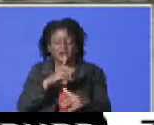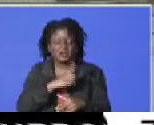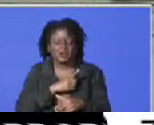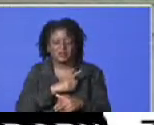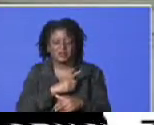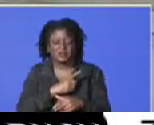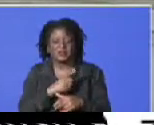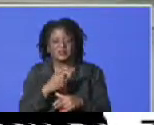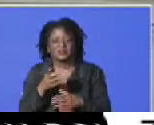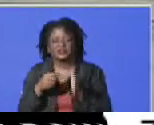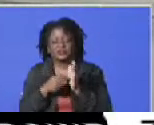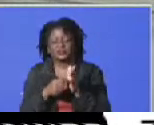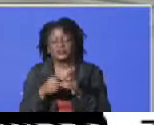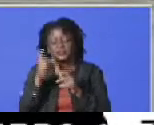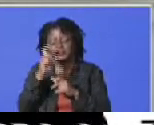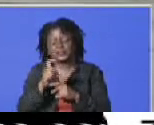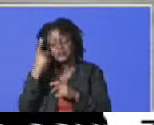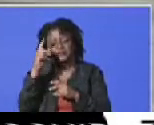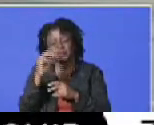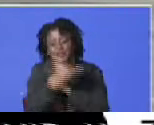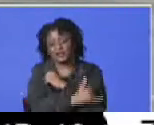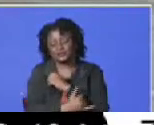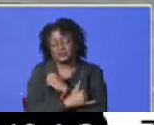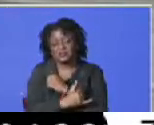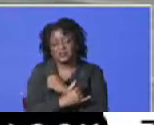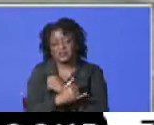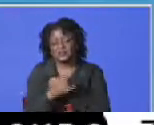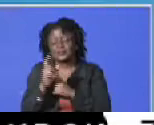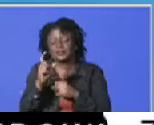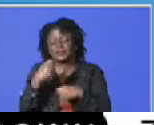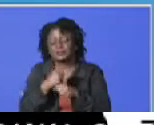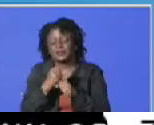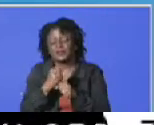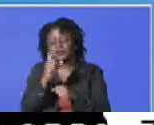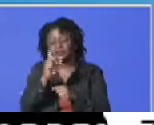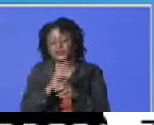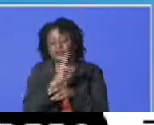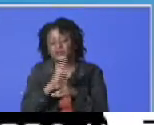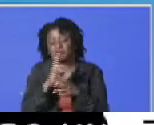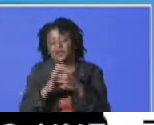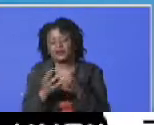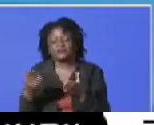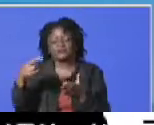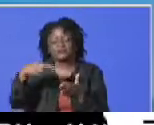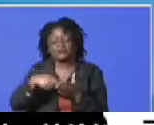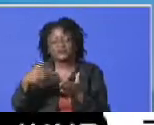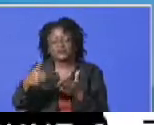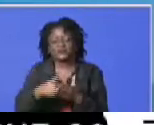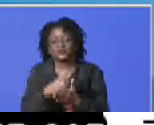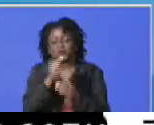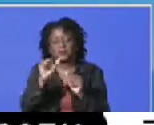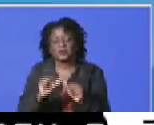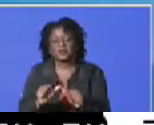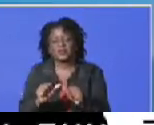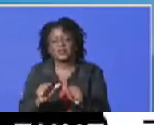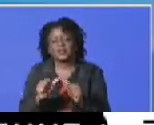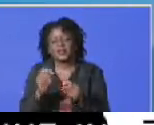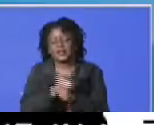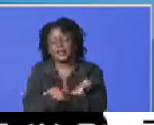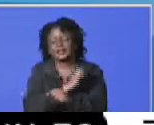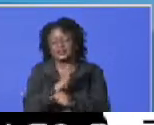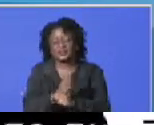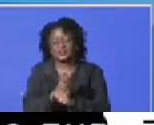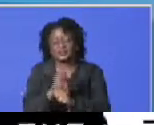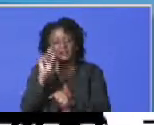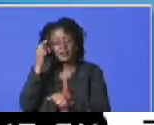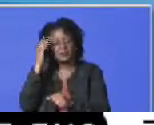for the country to make better use of renewable energy, noting that in the 2020-2021 borrowing resolution, government will seek approval for